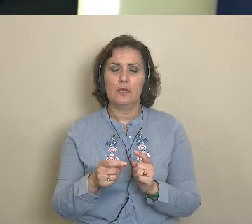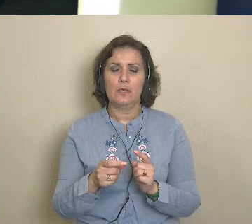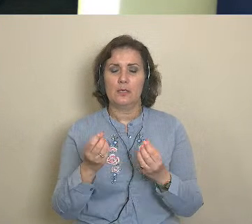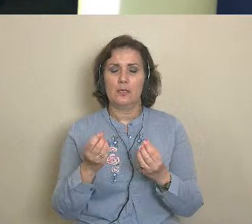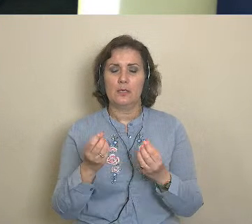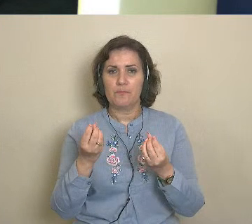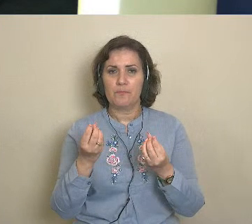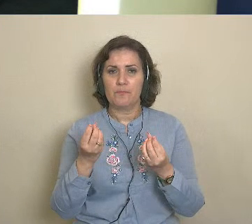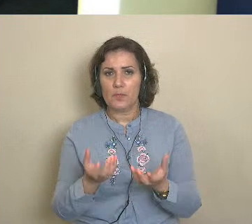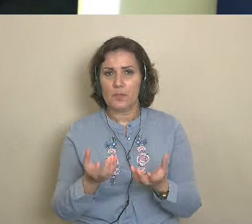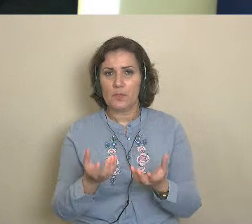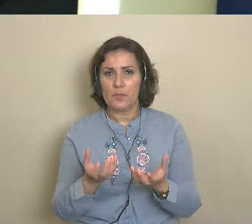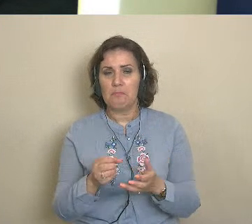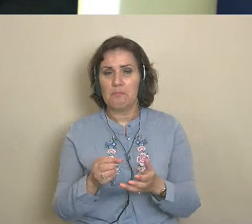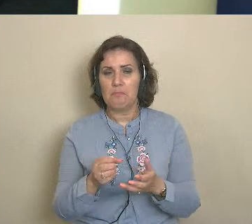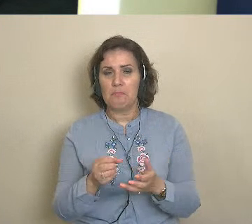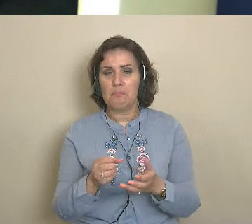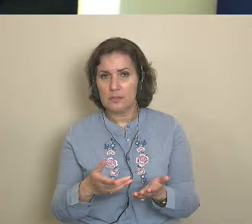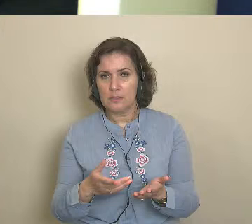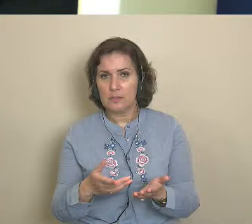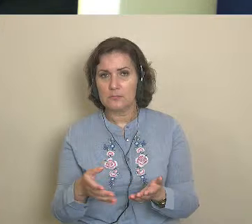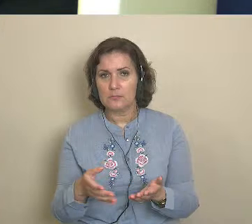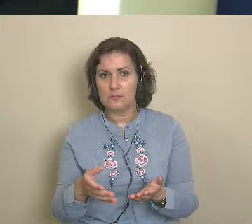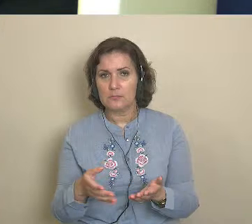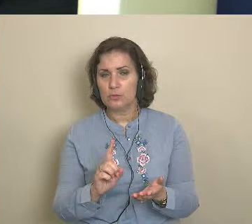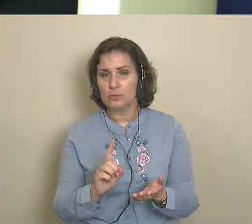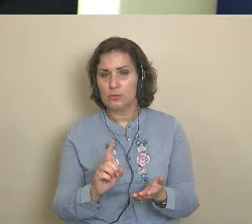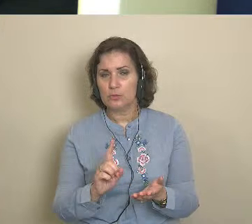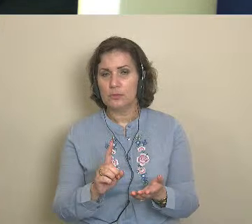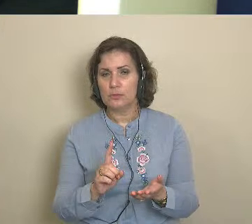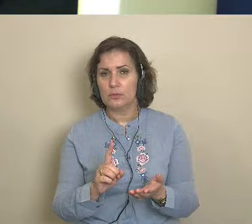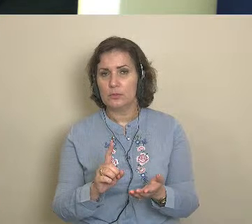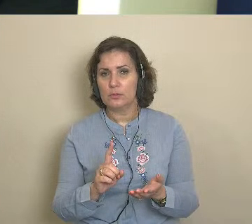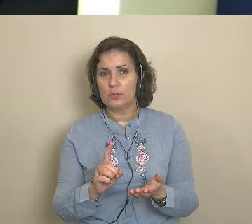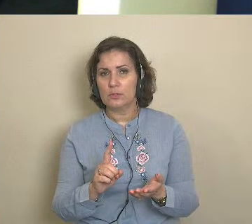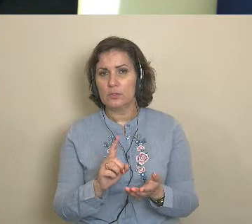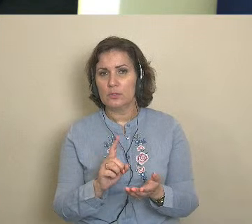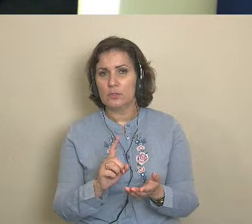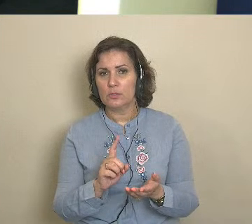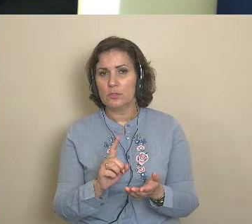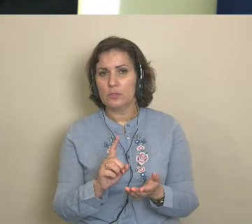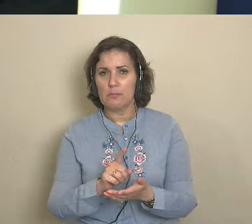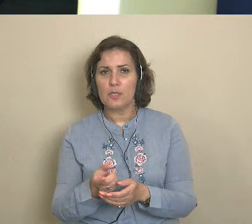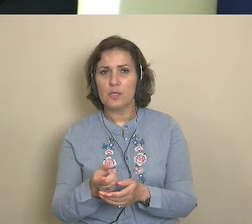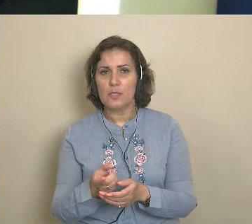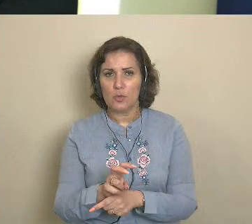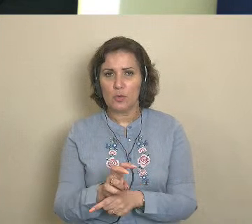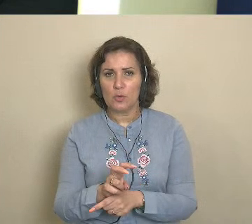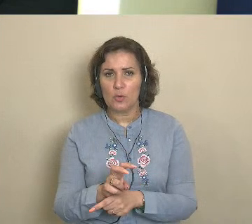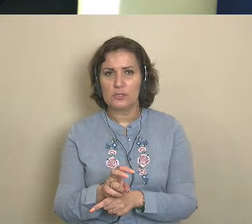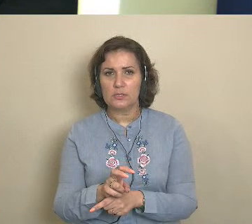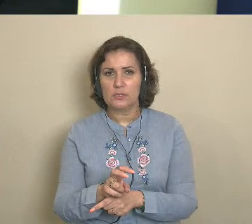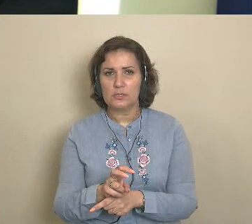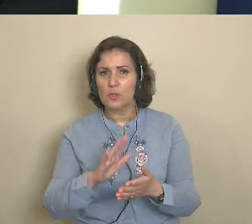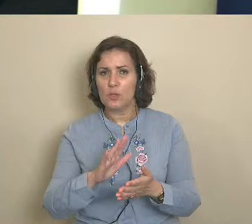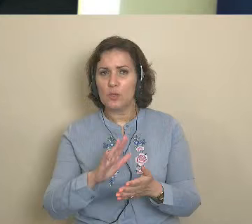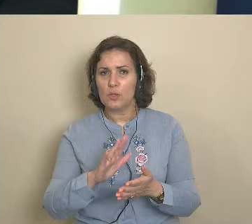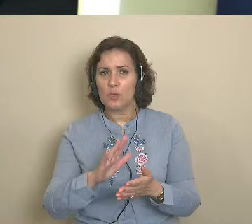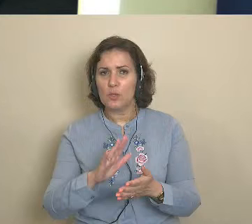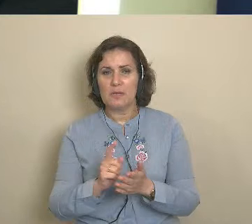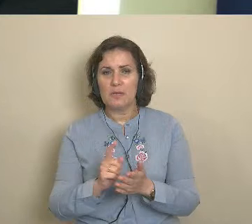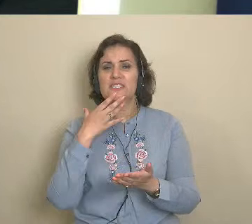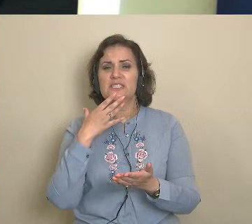webinar, we seemingly were discussing a very simple question, the question of ballpoints,